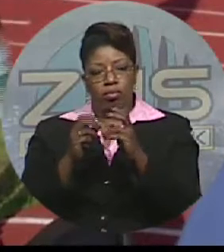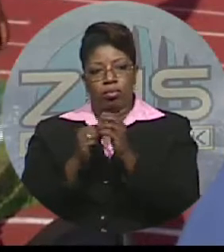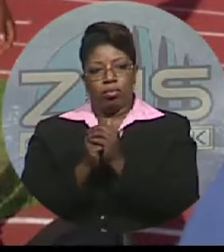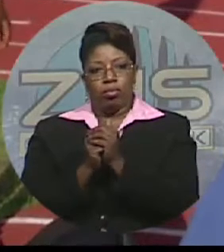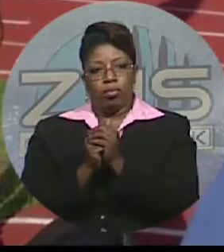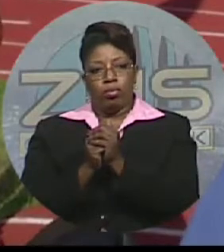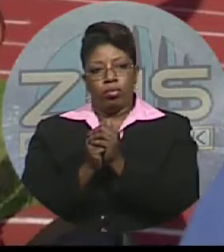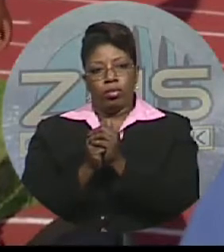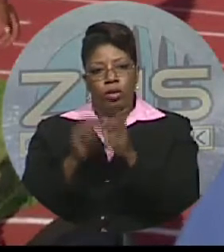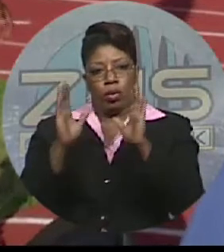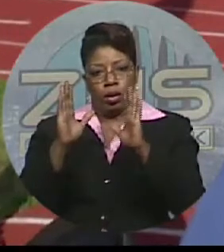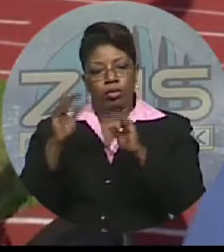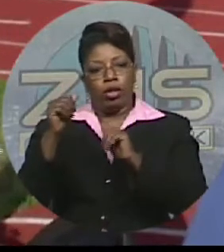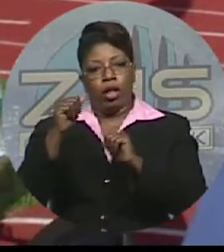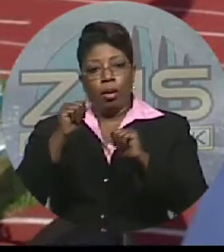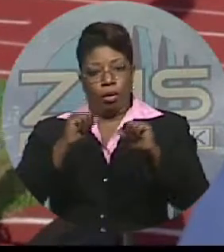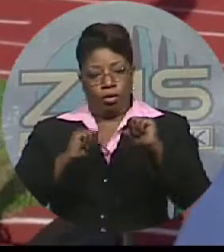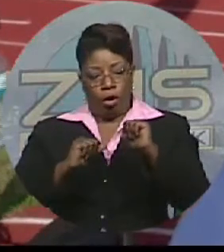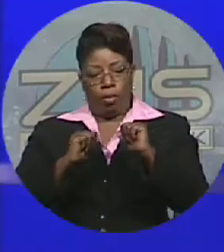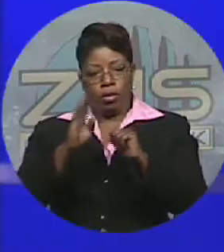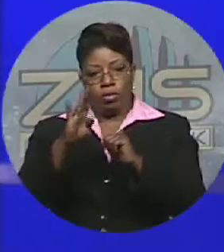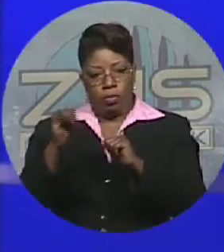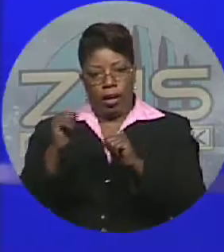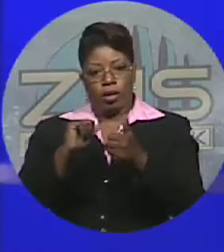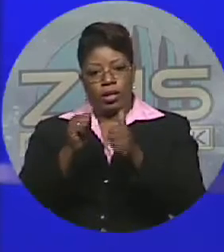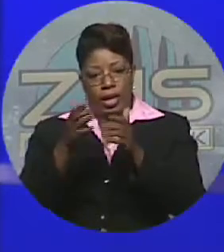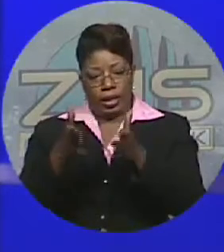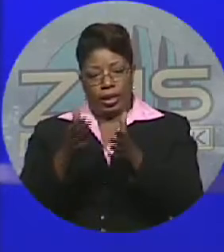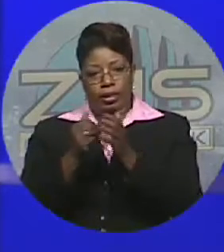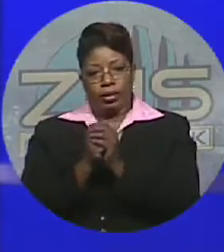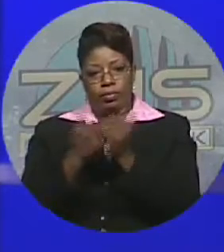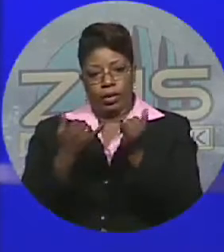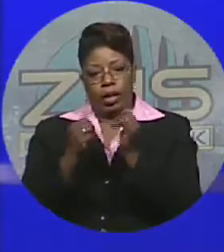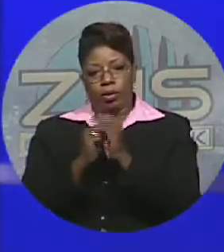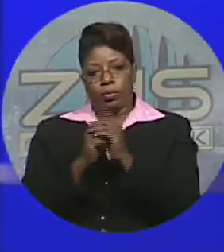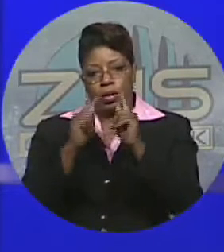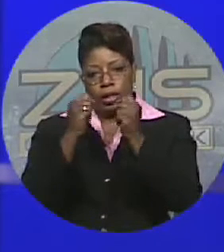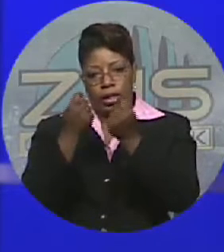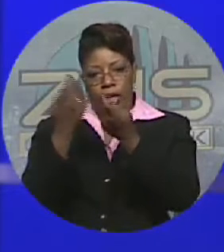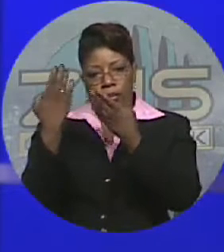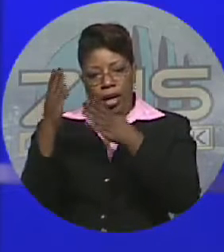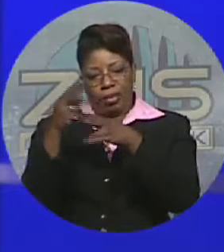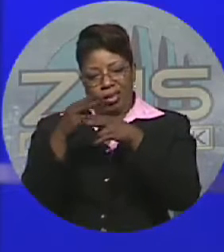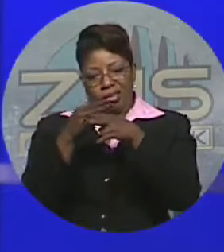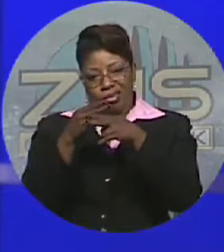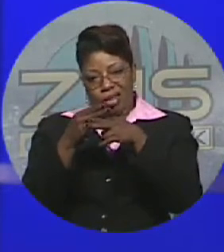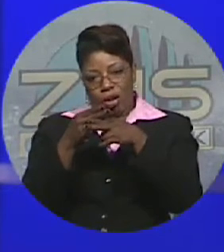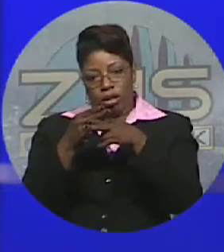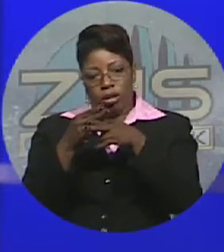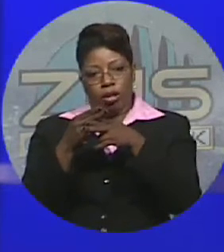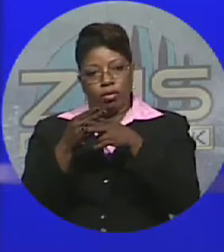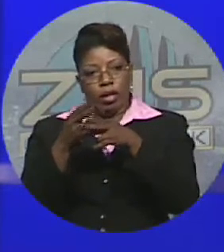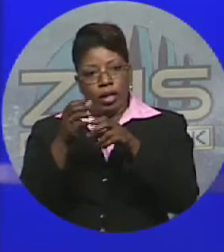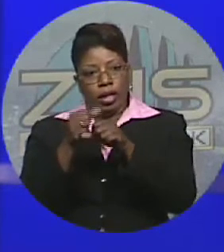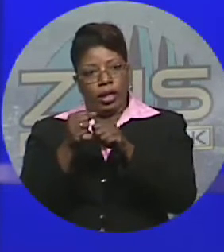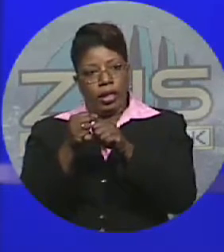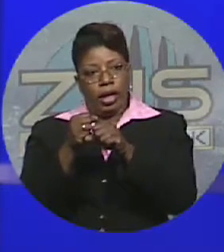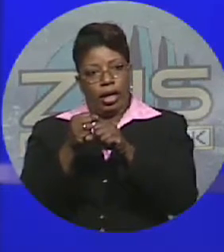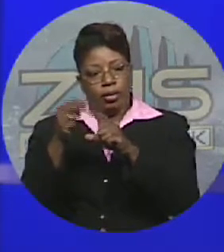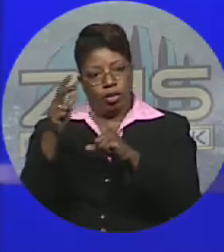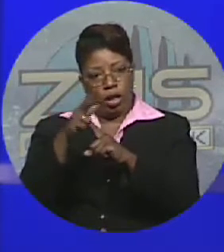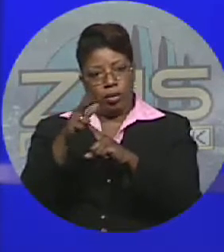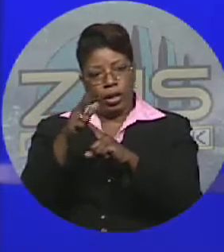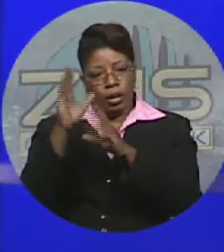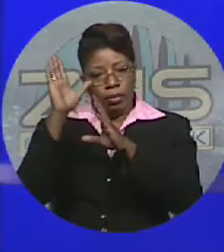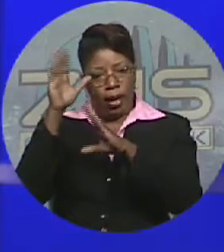outstanding performances from the various athletes. Team Bahamas coming up just short of repeating as champions at the